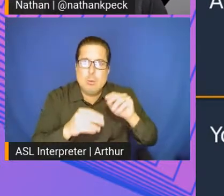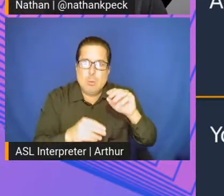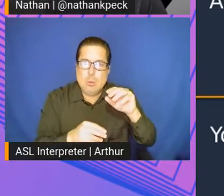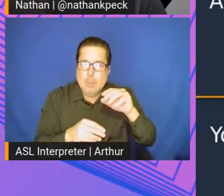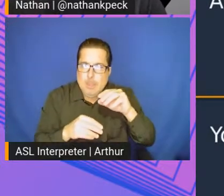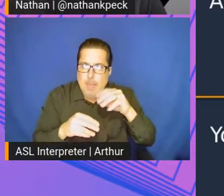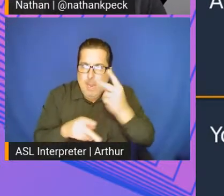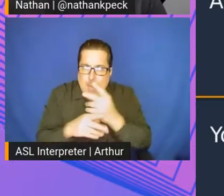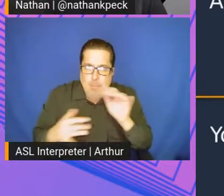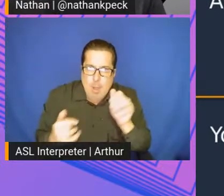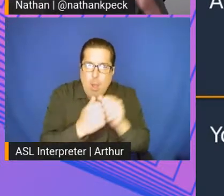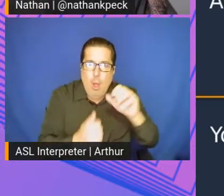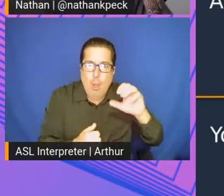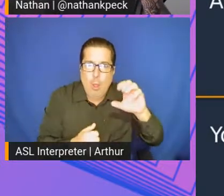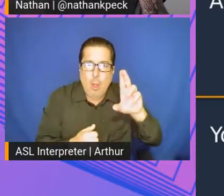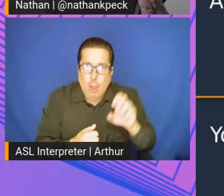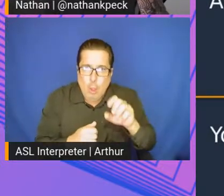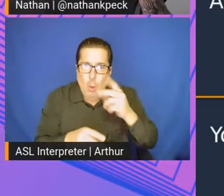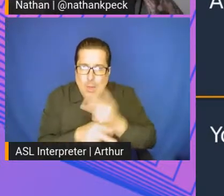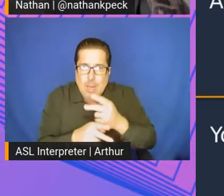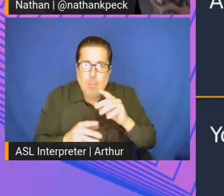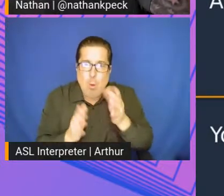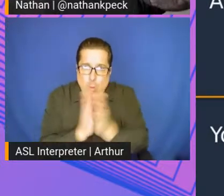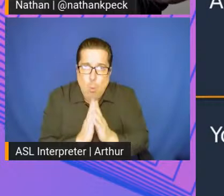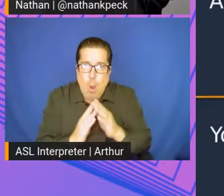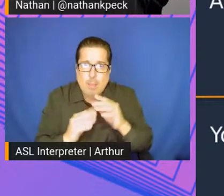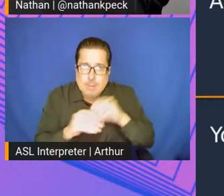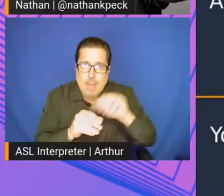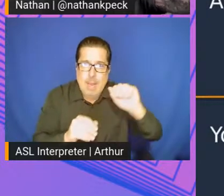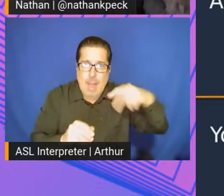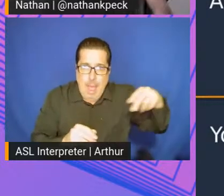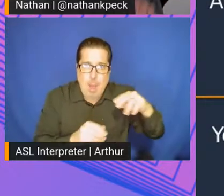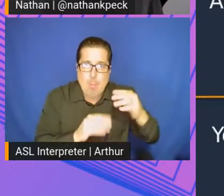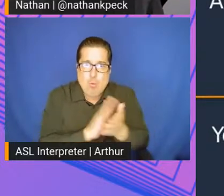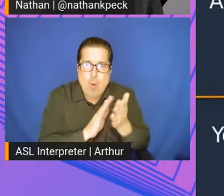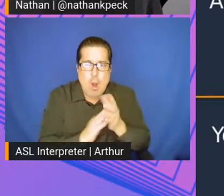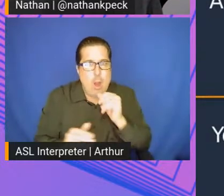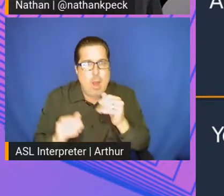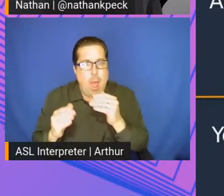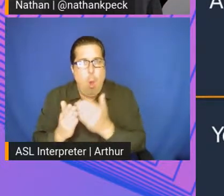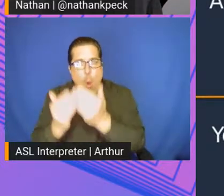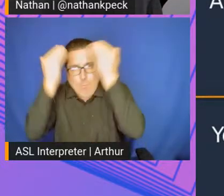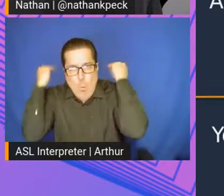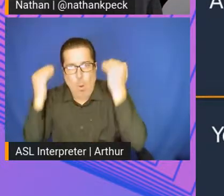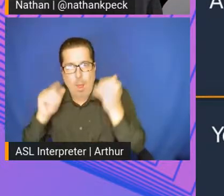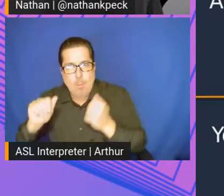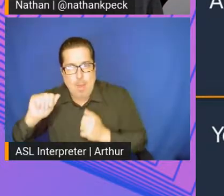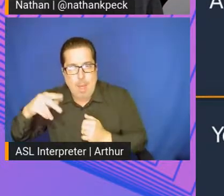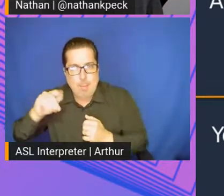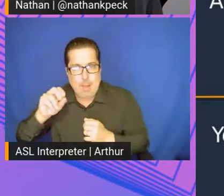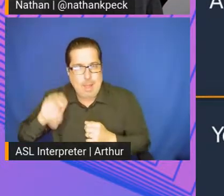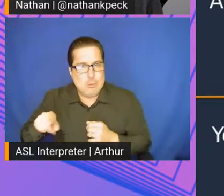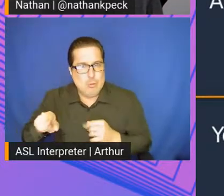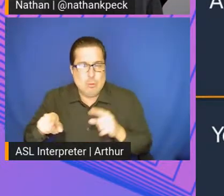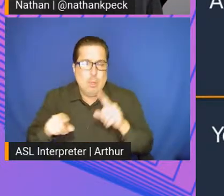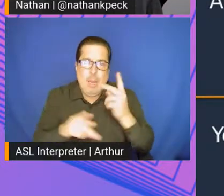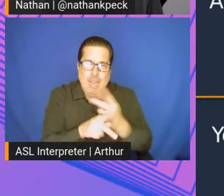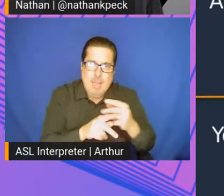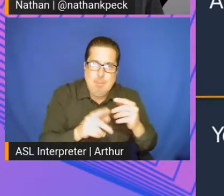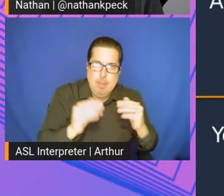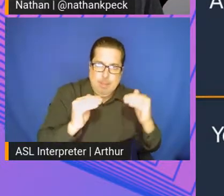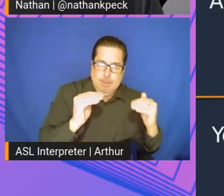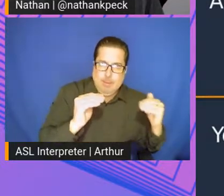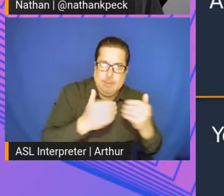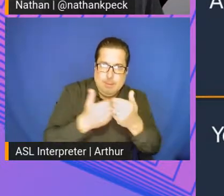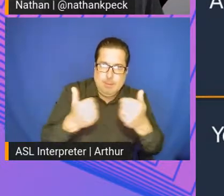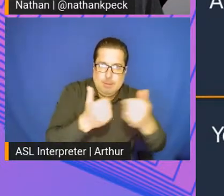Runner instead of overwhelming your application. So let me show you how that works when we actually hit that limit. So we reach a point where